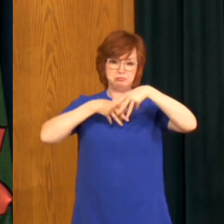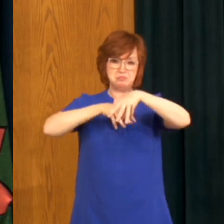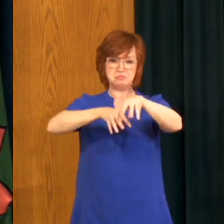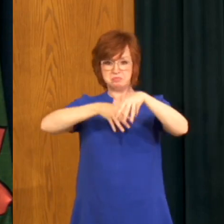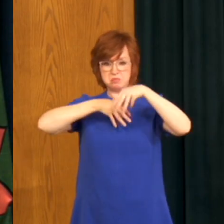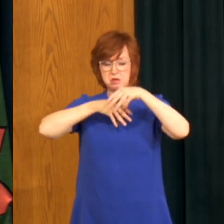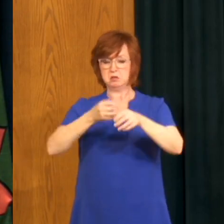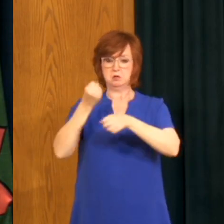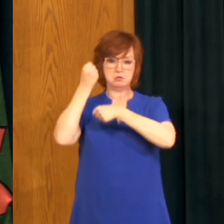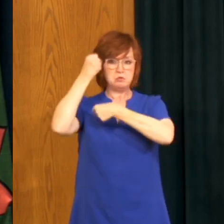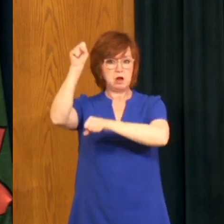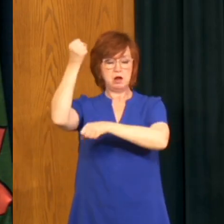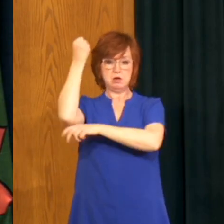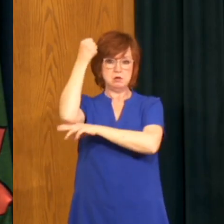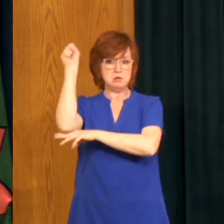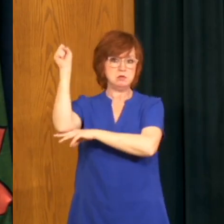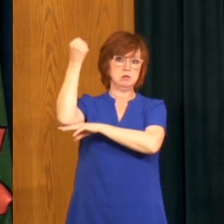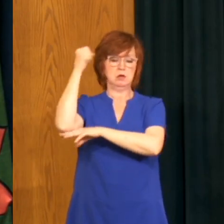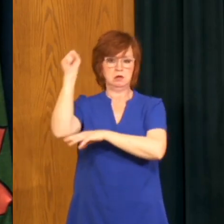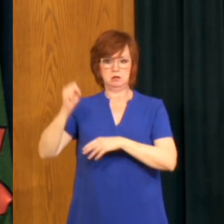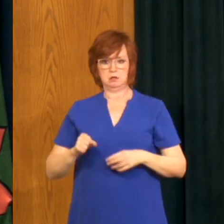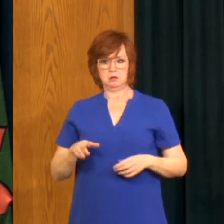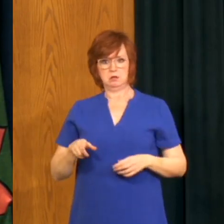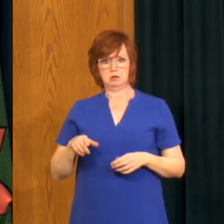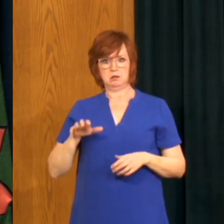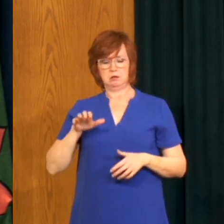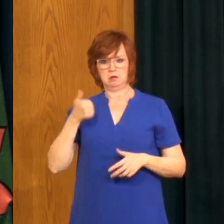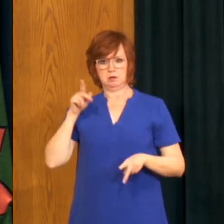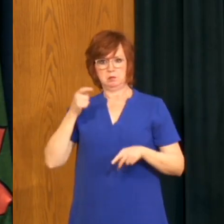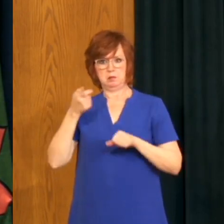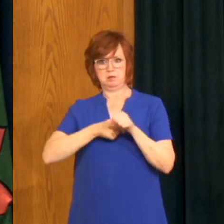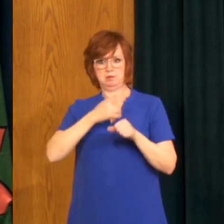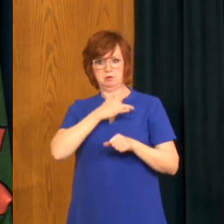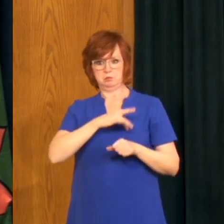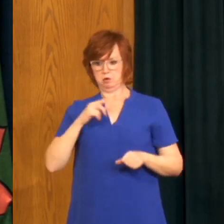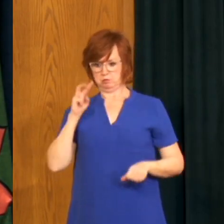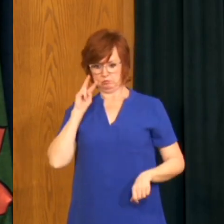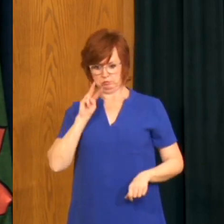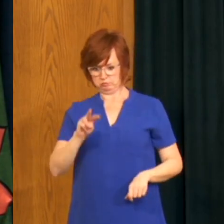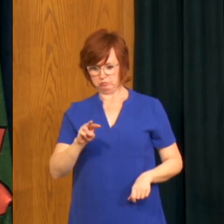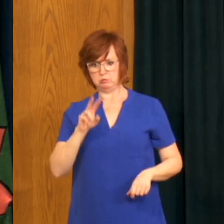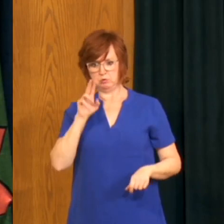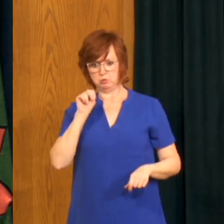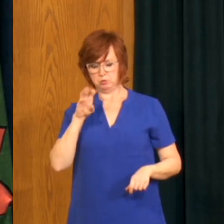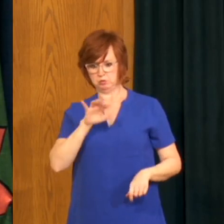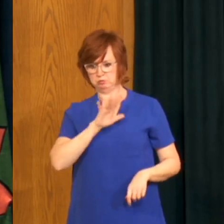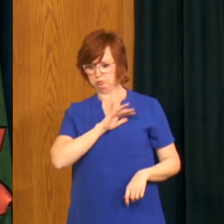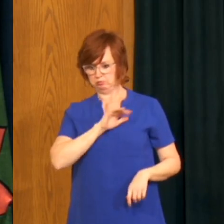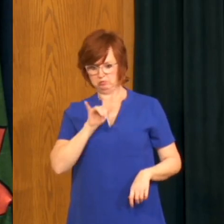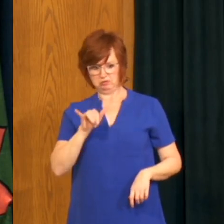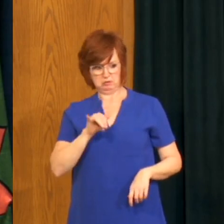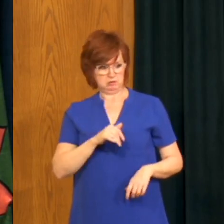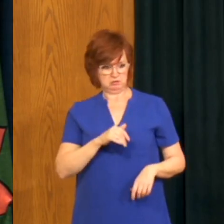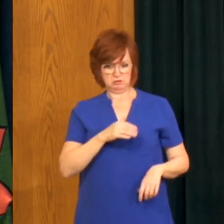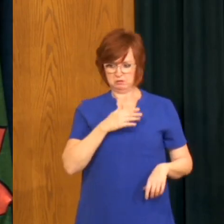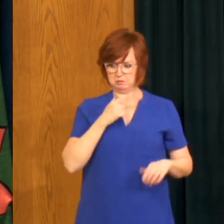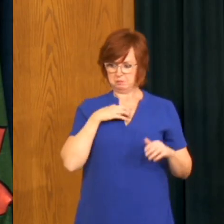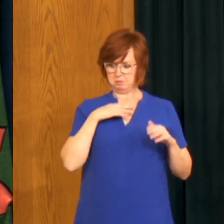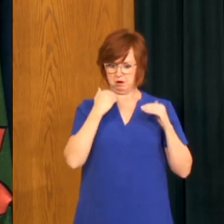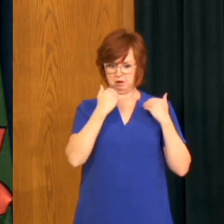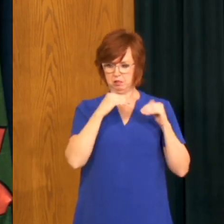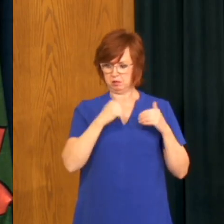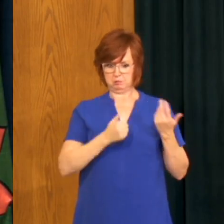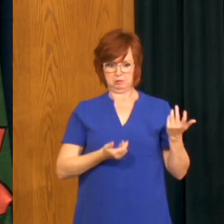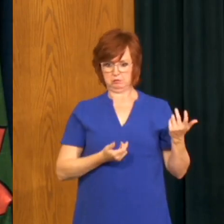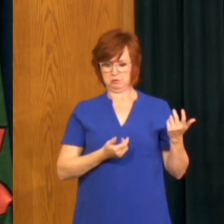province that things aren't as bad, we don't need to follow the rules as closely, why should people worry about how many people come over when 700 people gather in